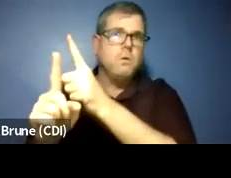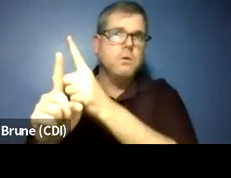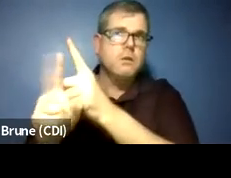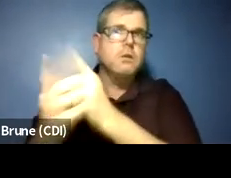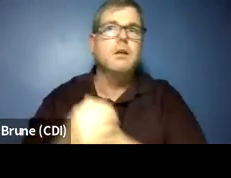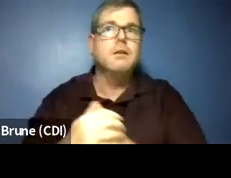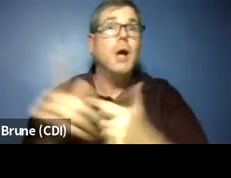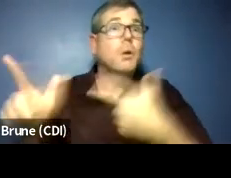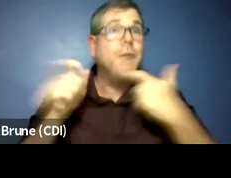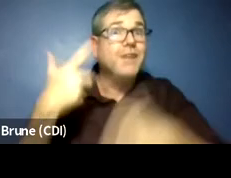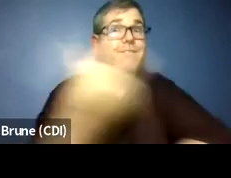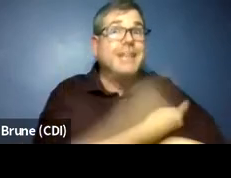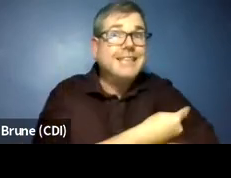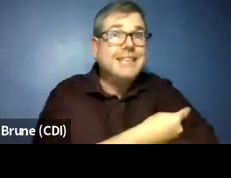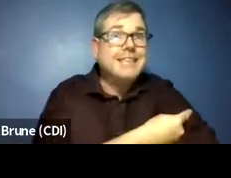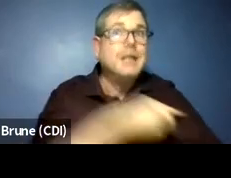this pandemic. Thank you.